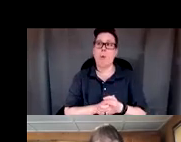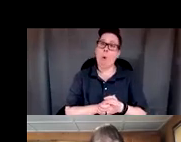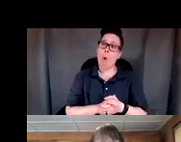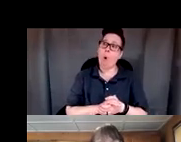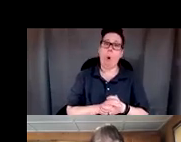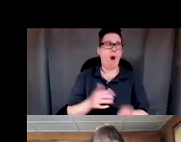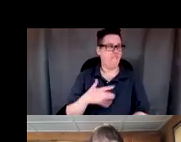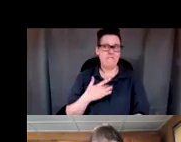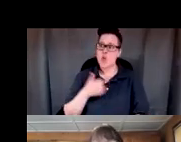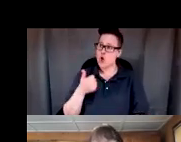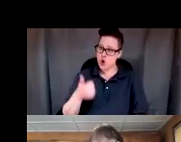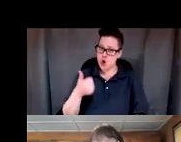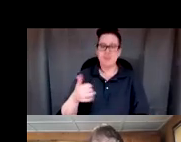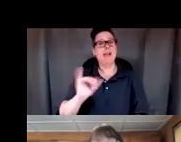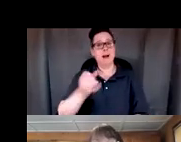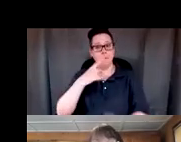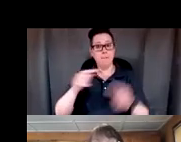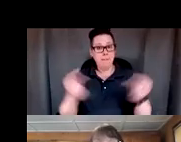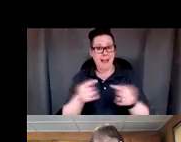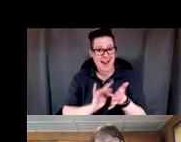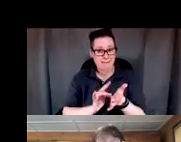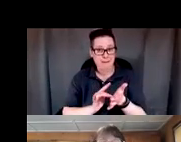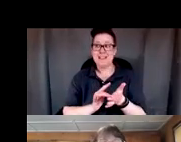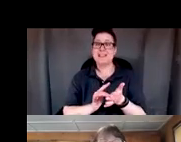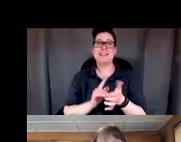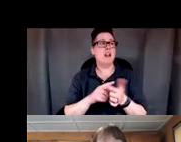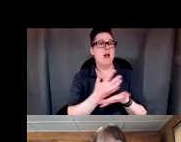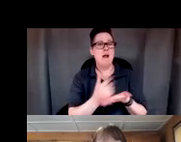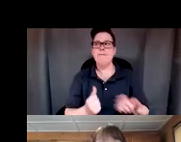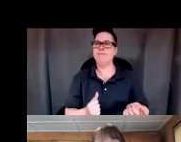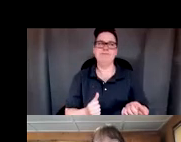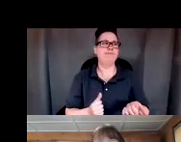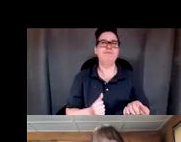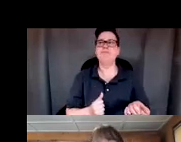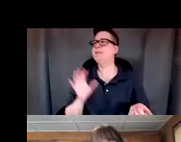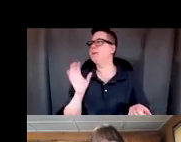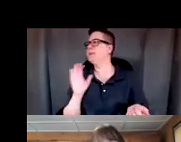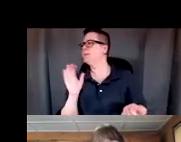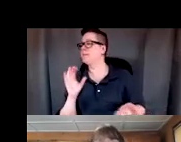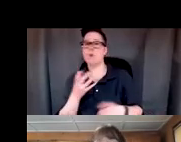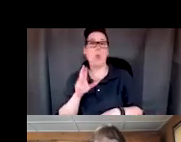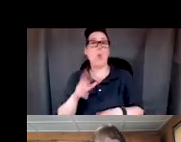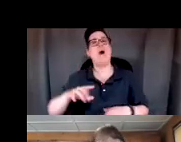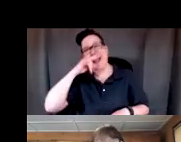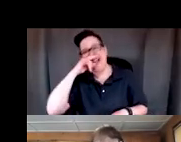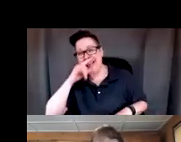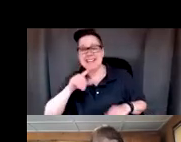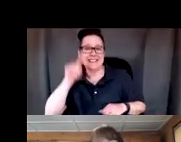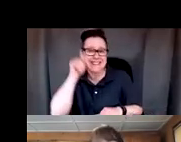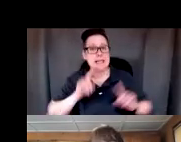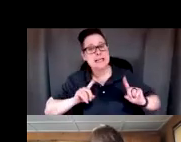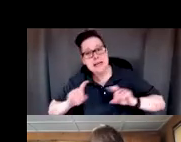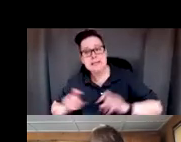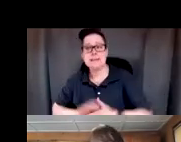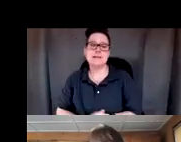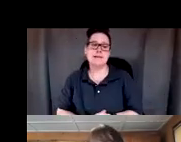good. And those are the ones who get the pain meds, and then they start looking for them. Experimentation with the kids. The ones